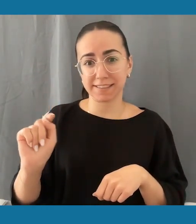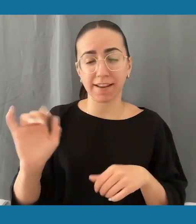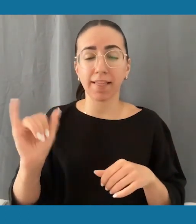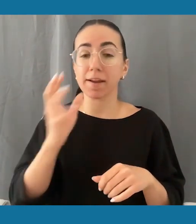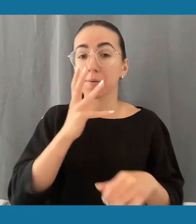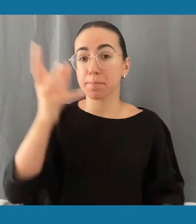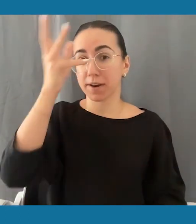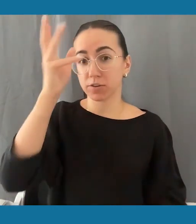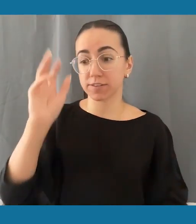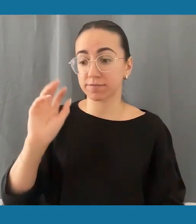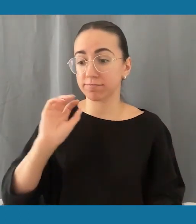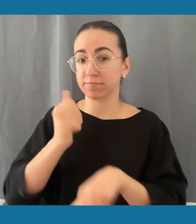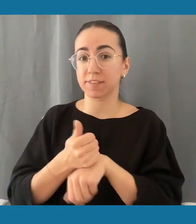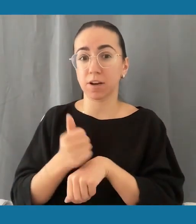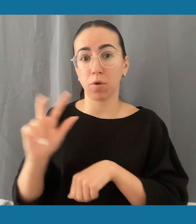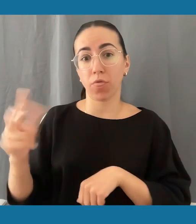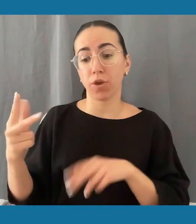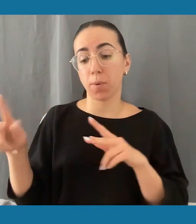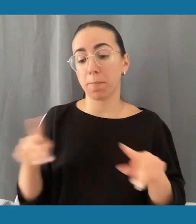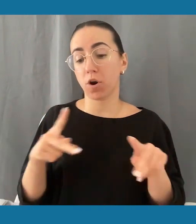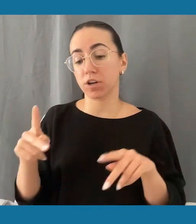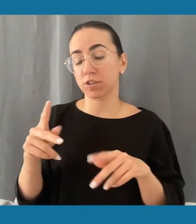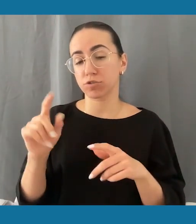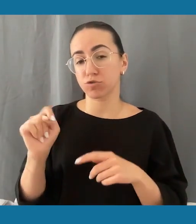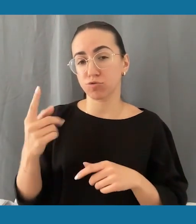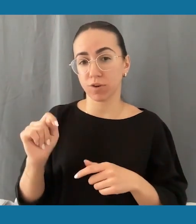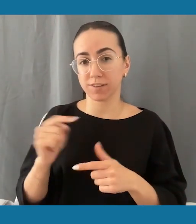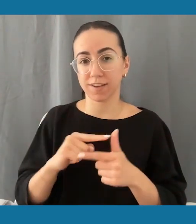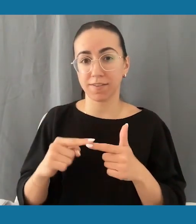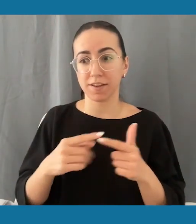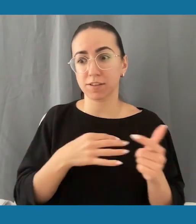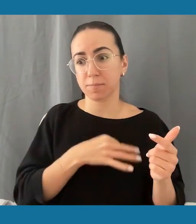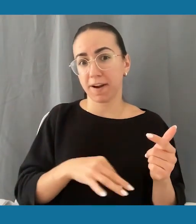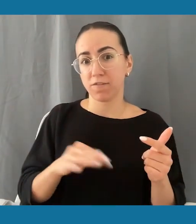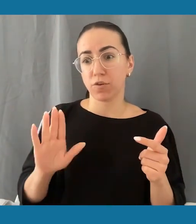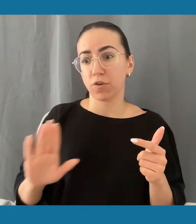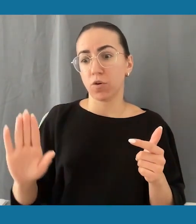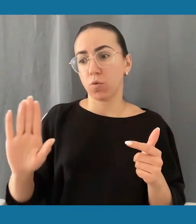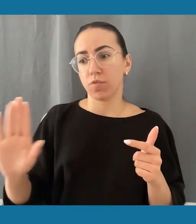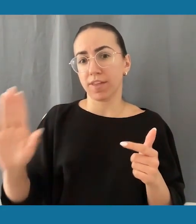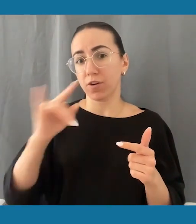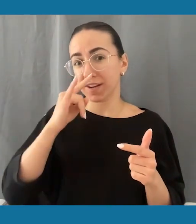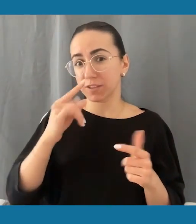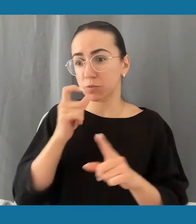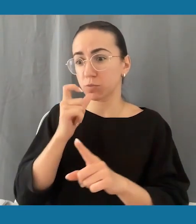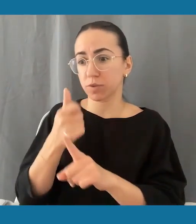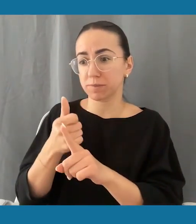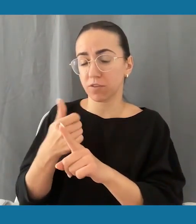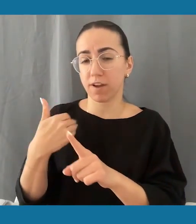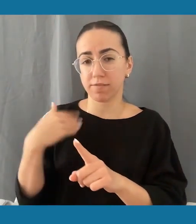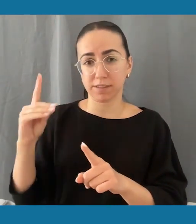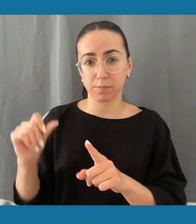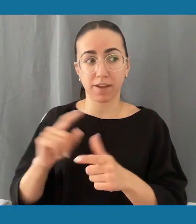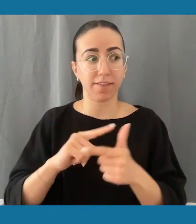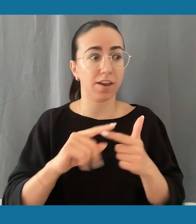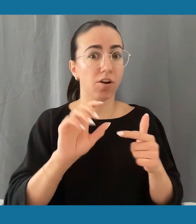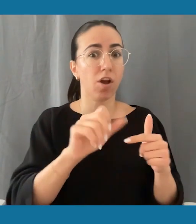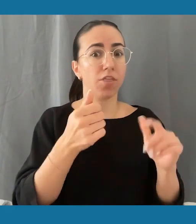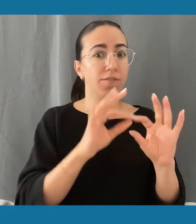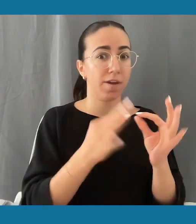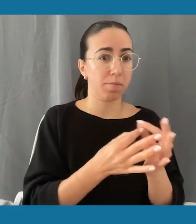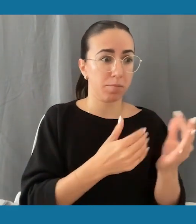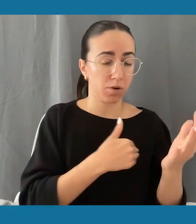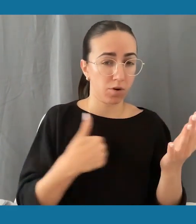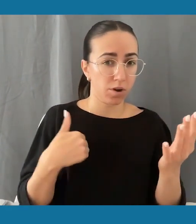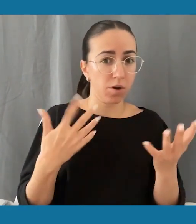up a third-party trust for the benefit of one of their kids who's disabled, and other relatives want to also confer a